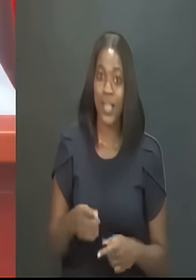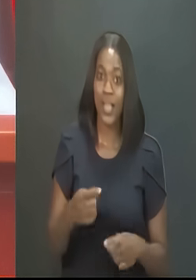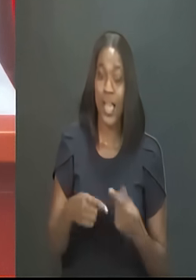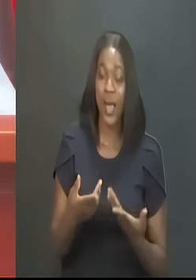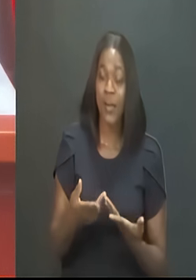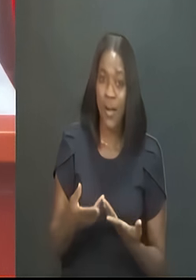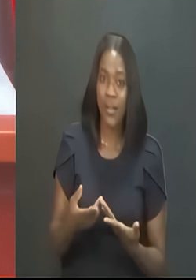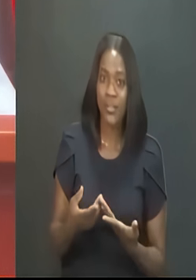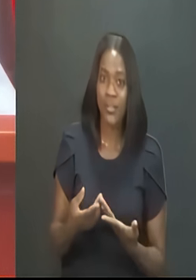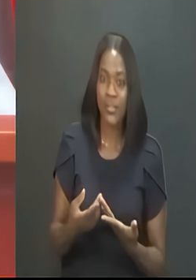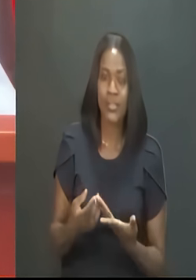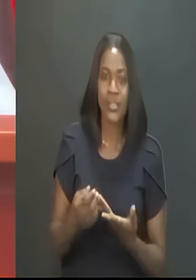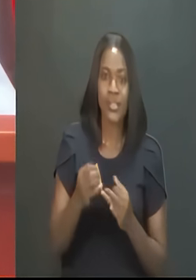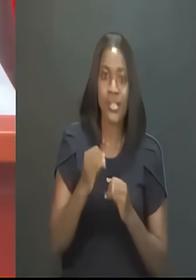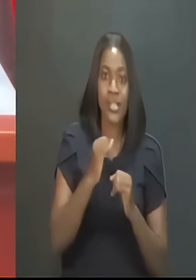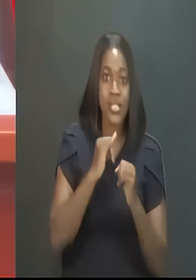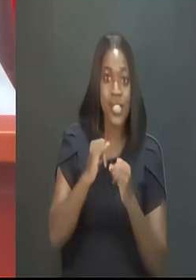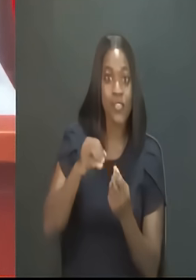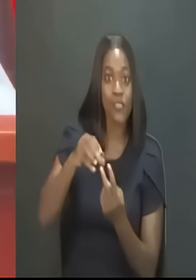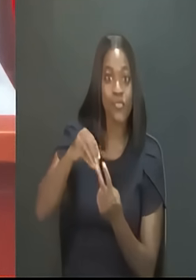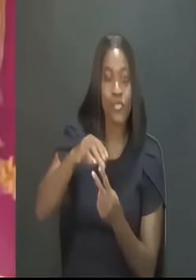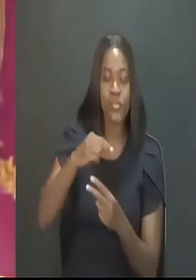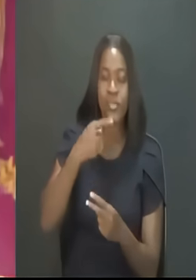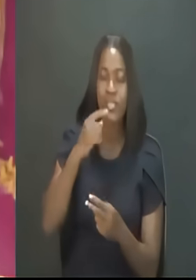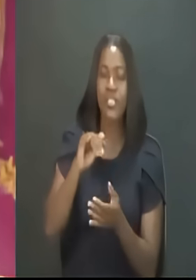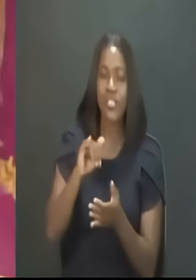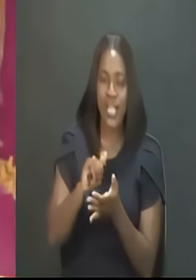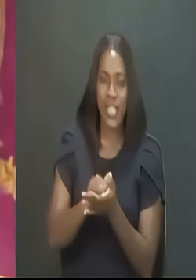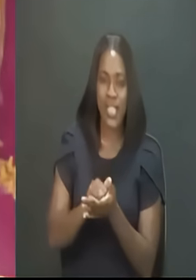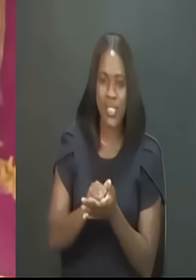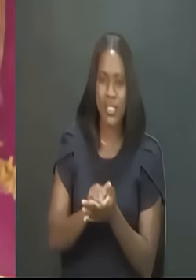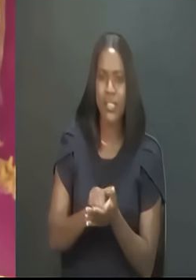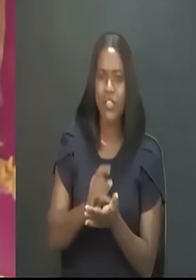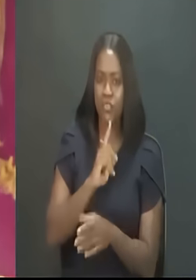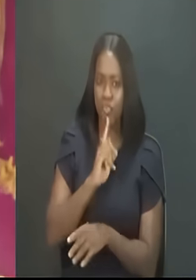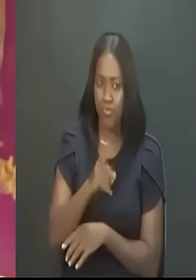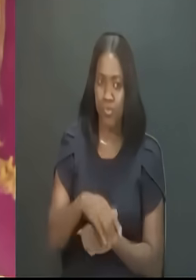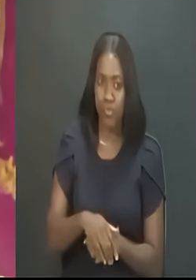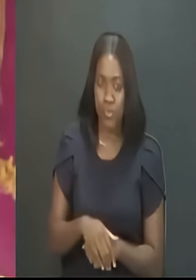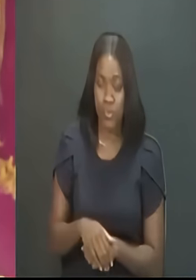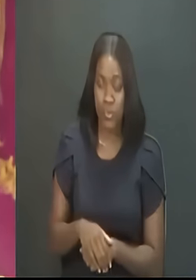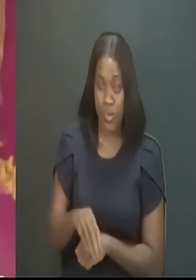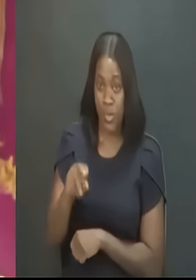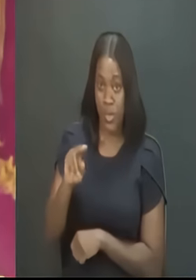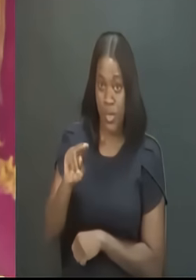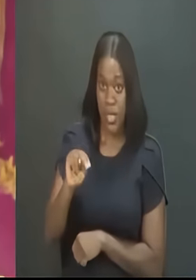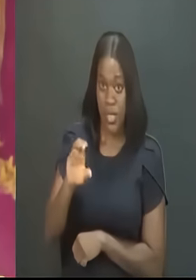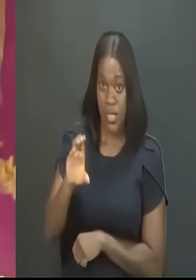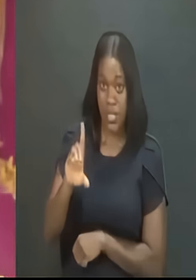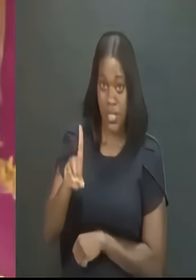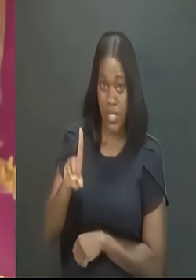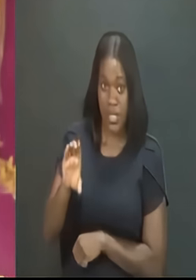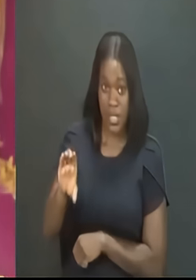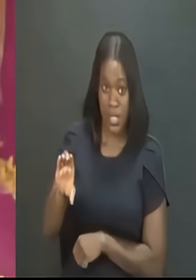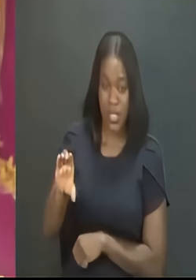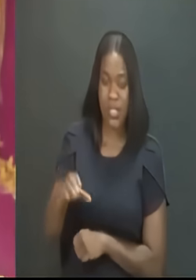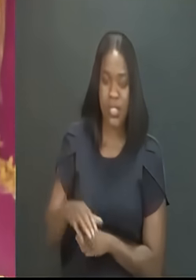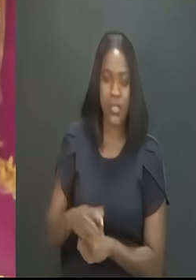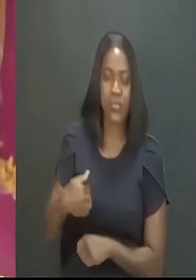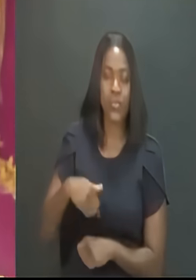stated that and I meant it. This side of the House, even though we have an overwhelming